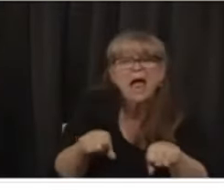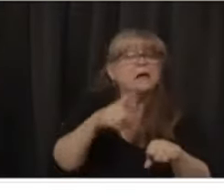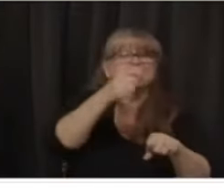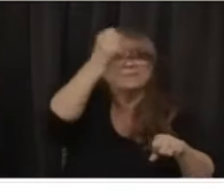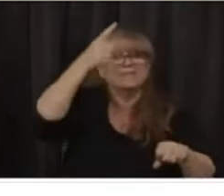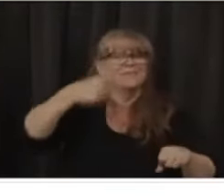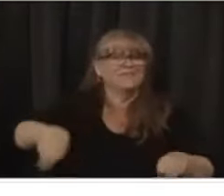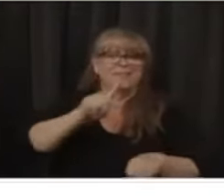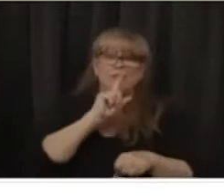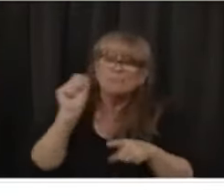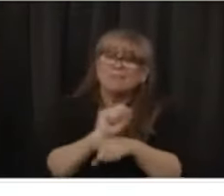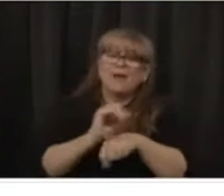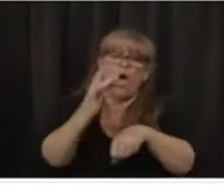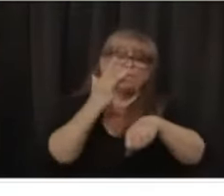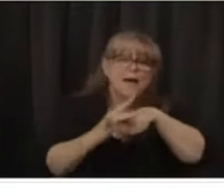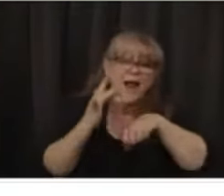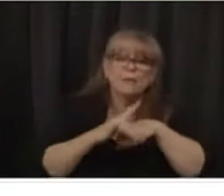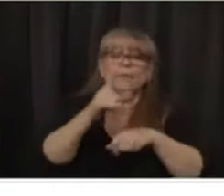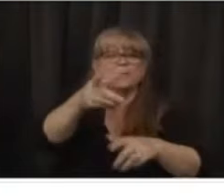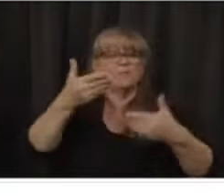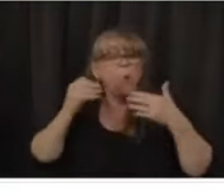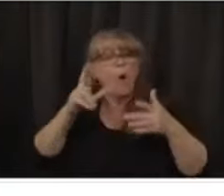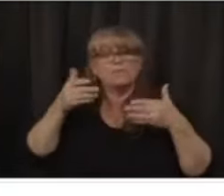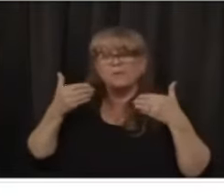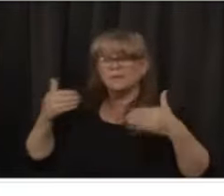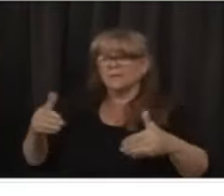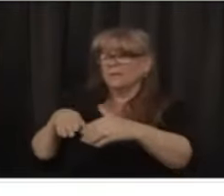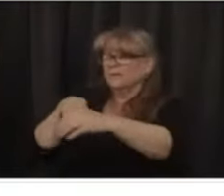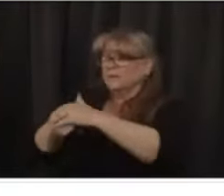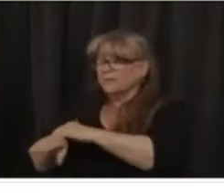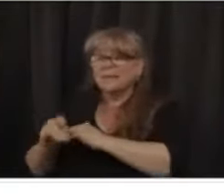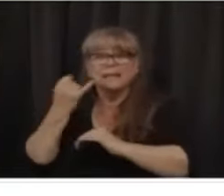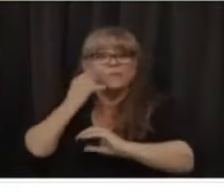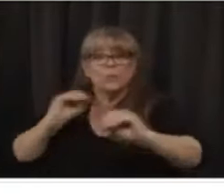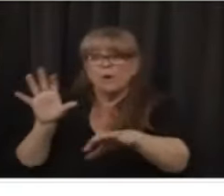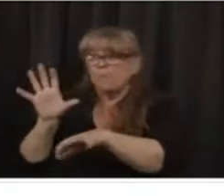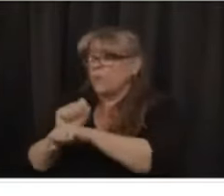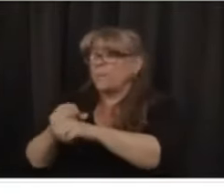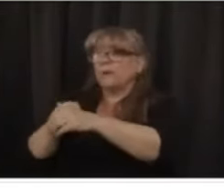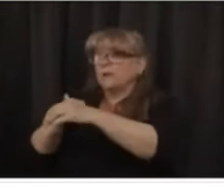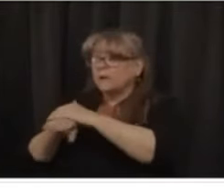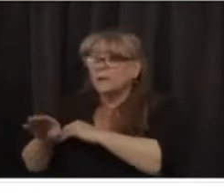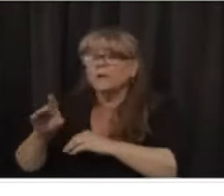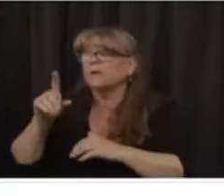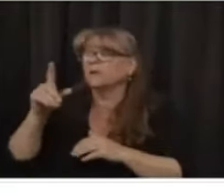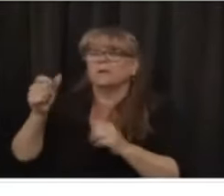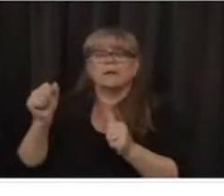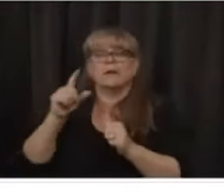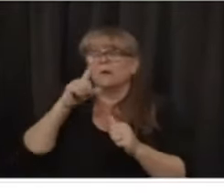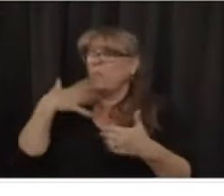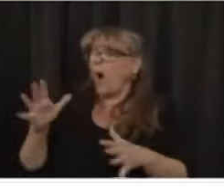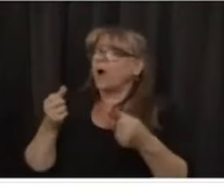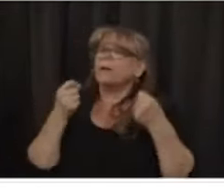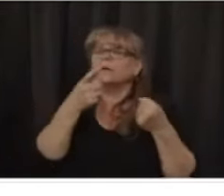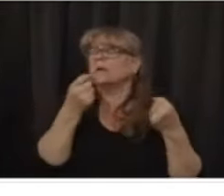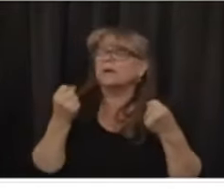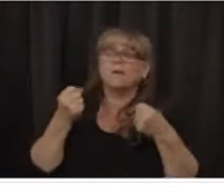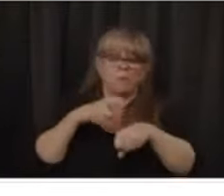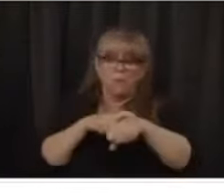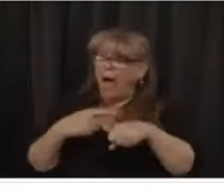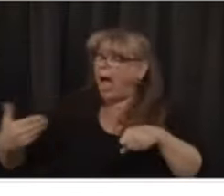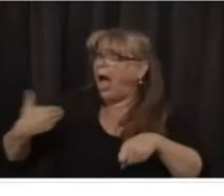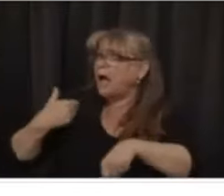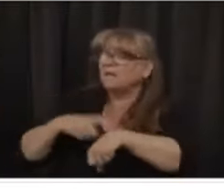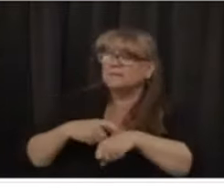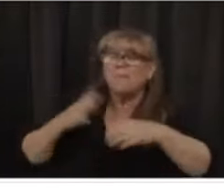set one up. But if you don't set one up or just don't feel like using the internet, or you're just driving by and you're like, I have 15 minutes, don't worry about not